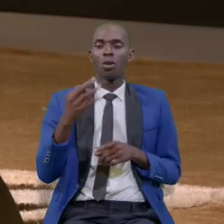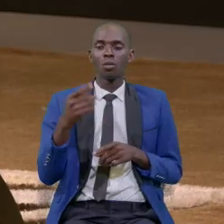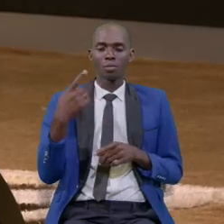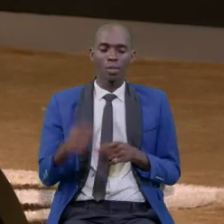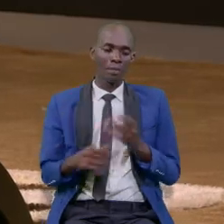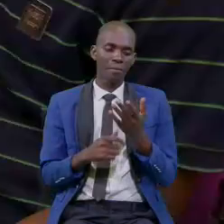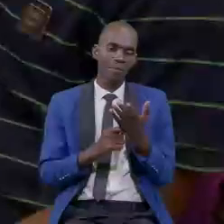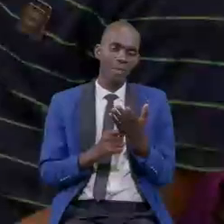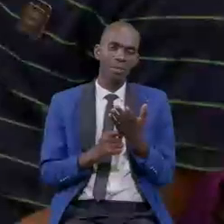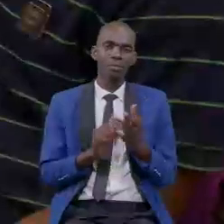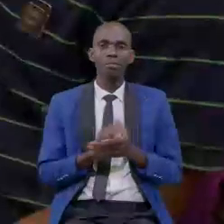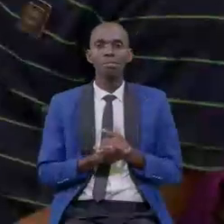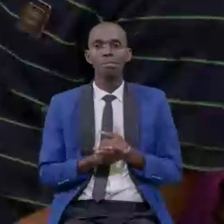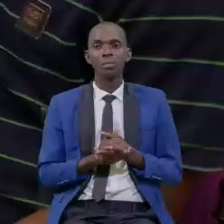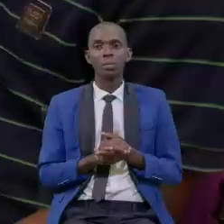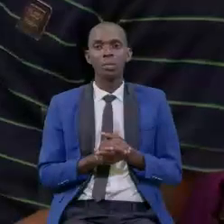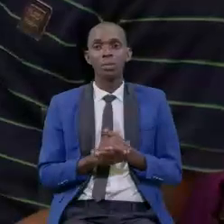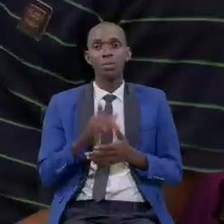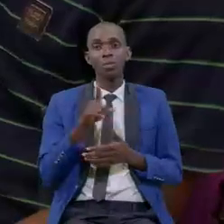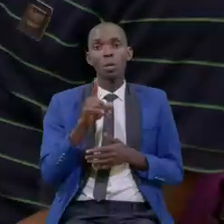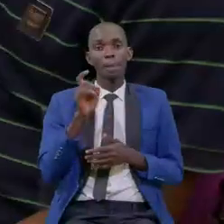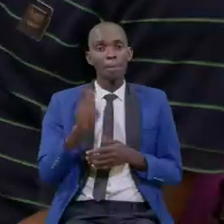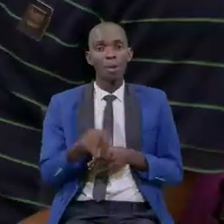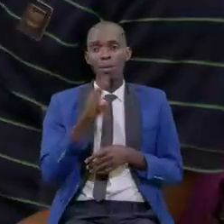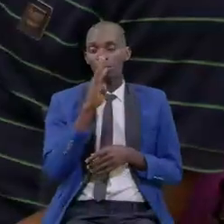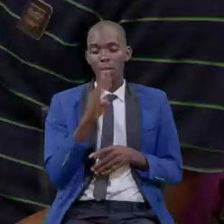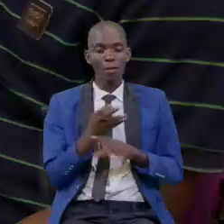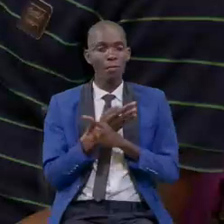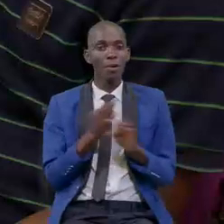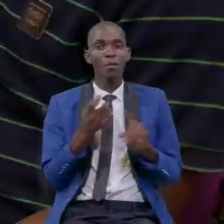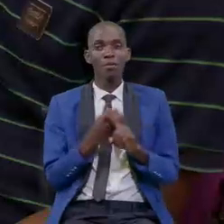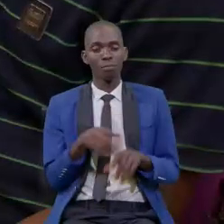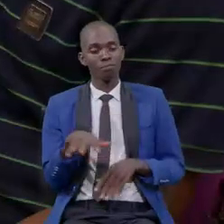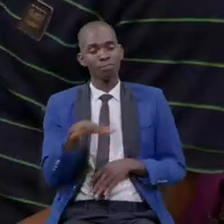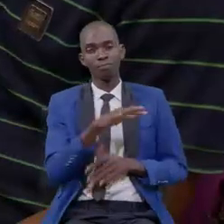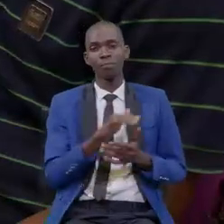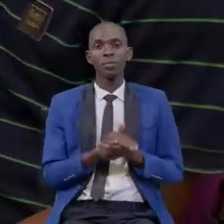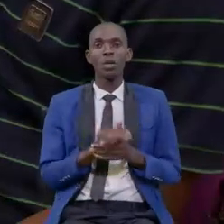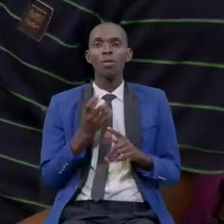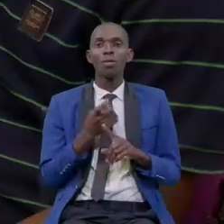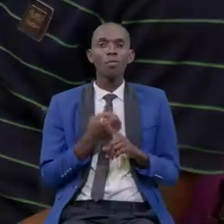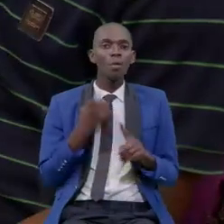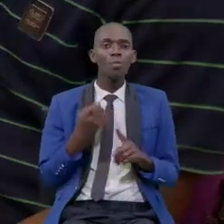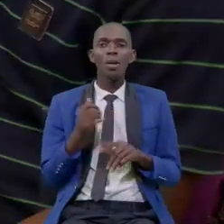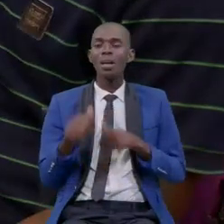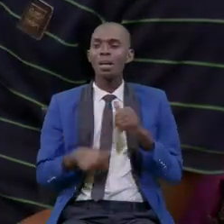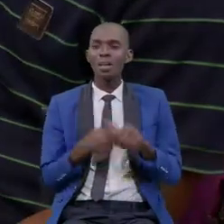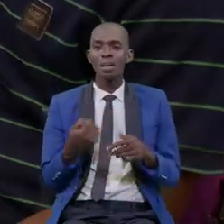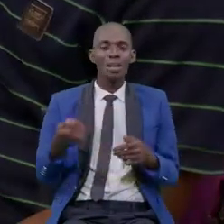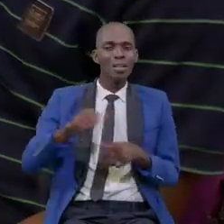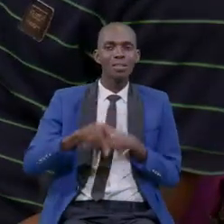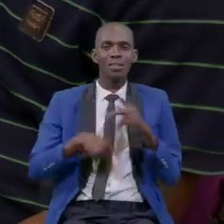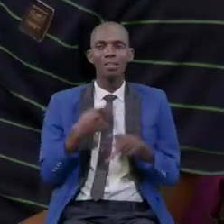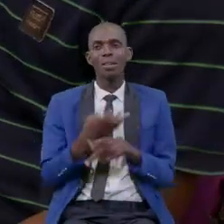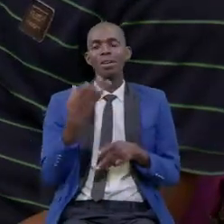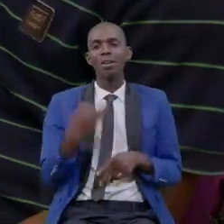flesh, we must be free from them. If any form of filthiness of the